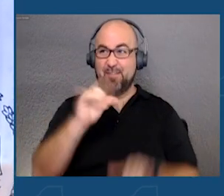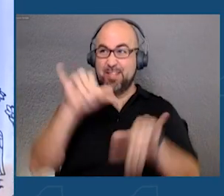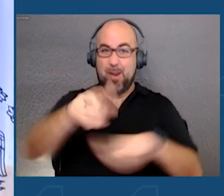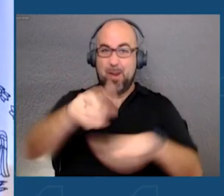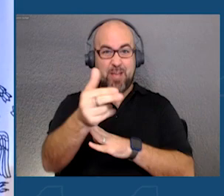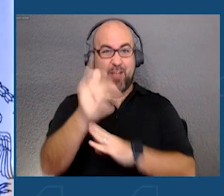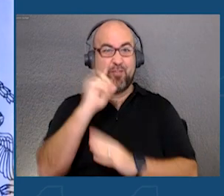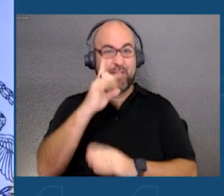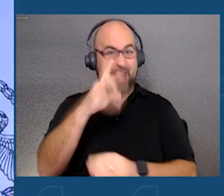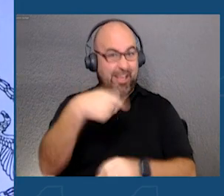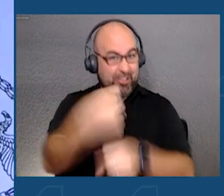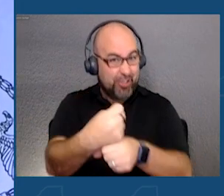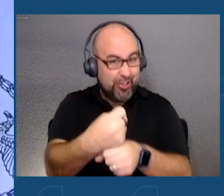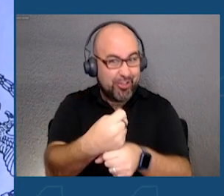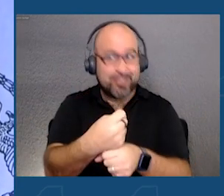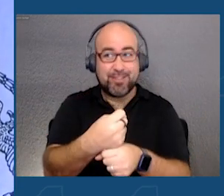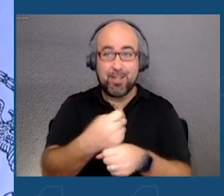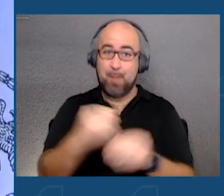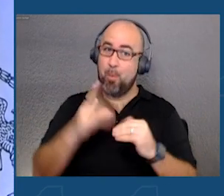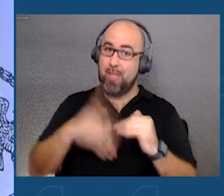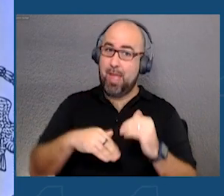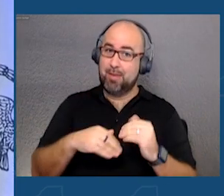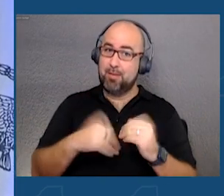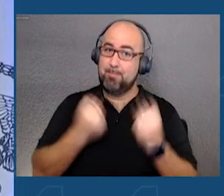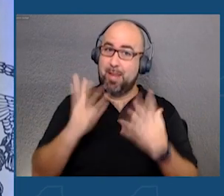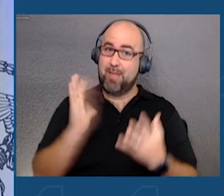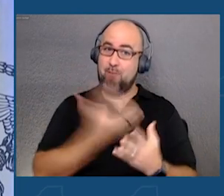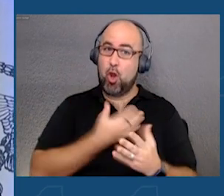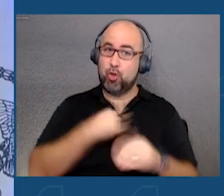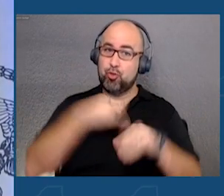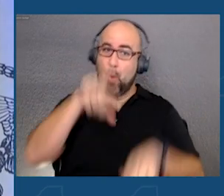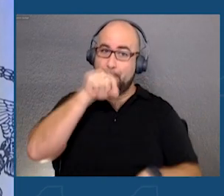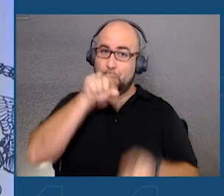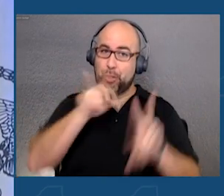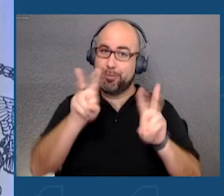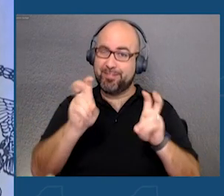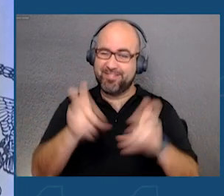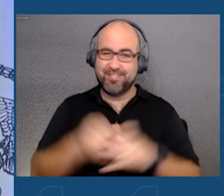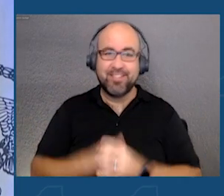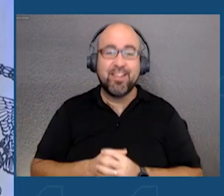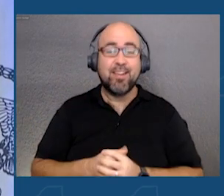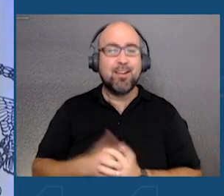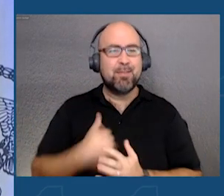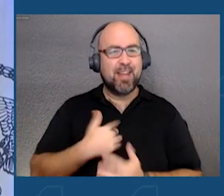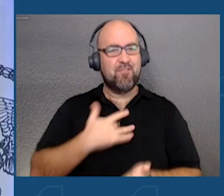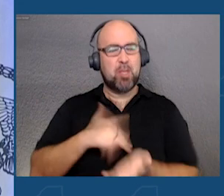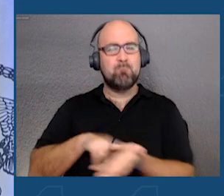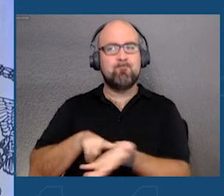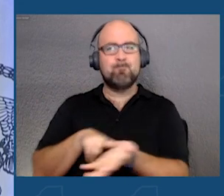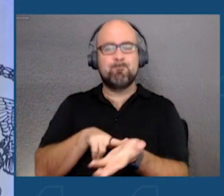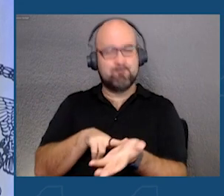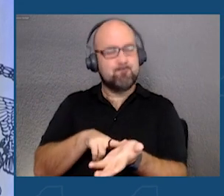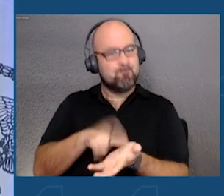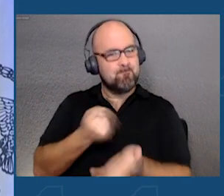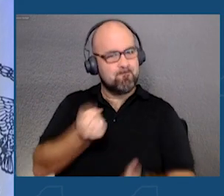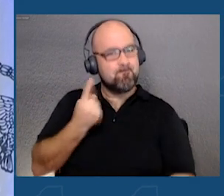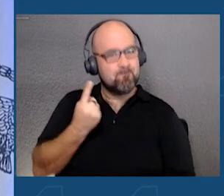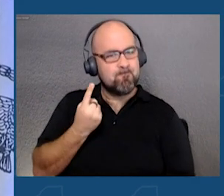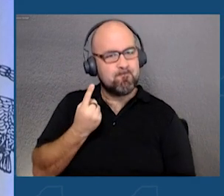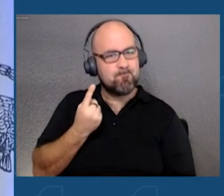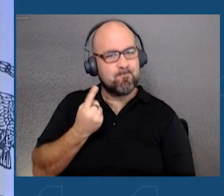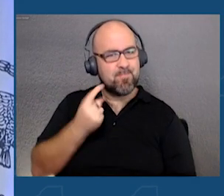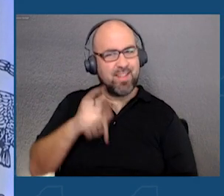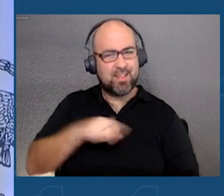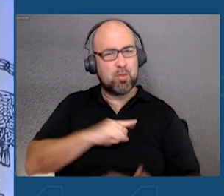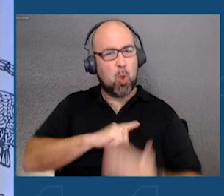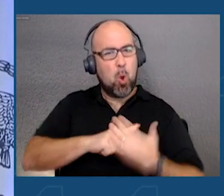residency than a lot of our snowbirds. And I really feel the pulse of this city, and it's a beating heart. And I want